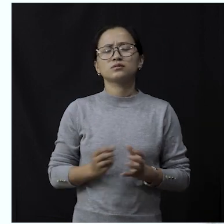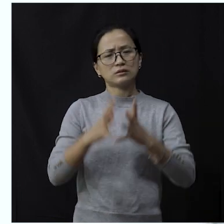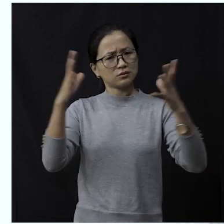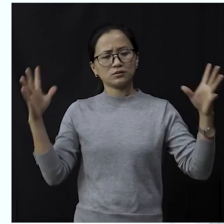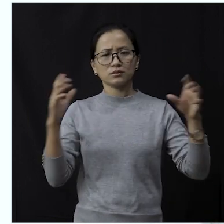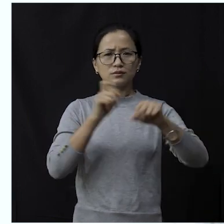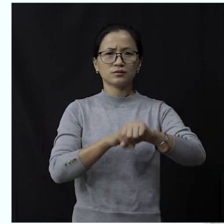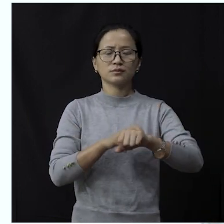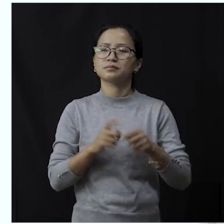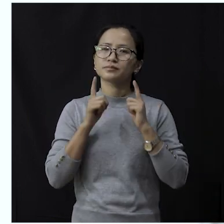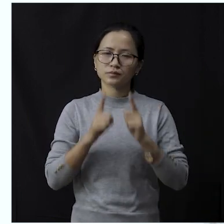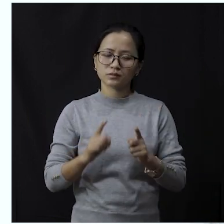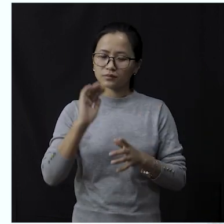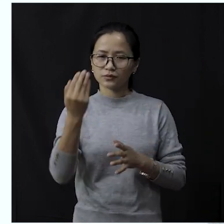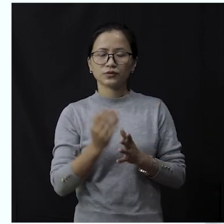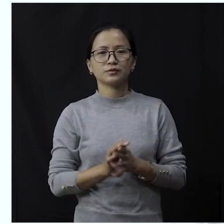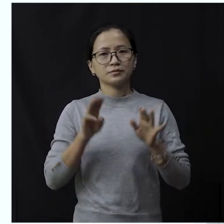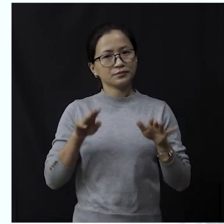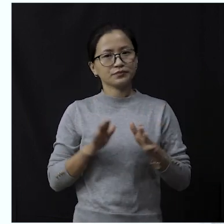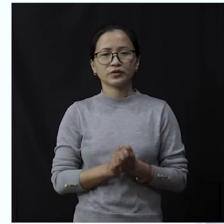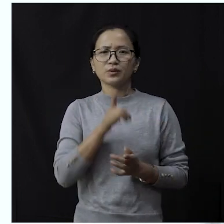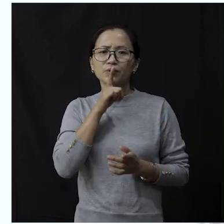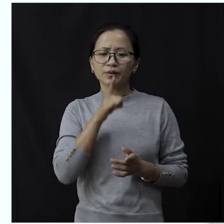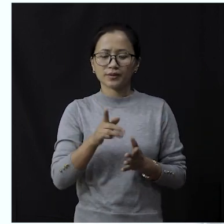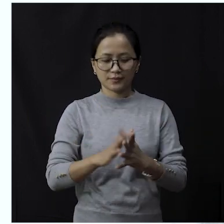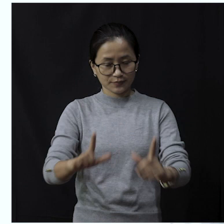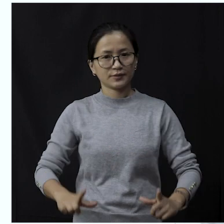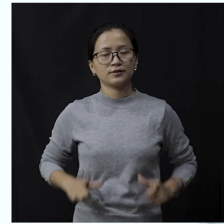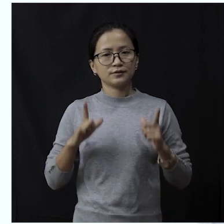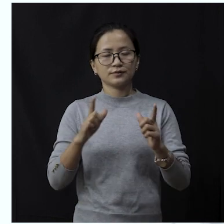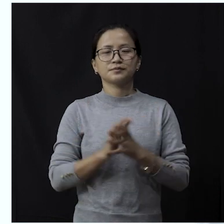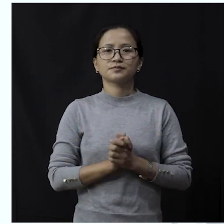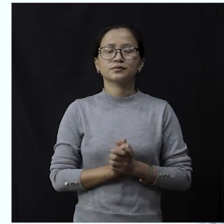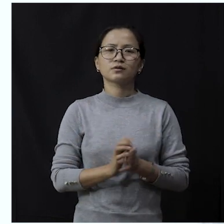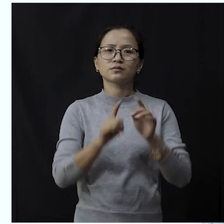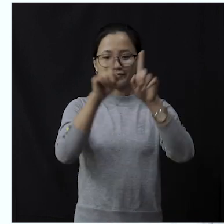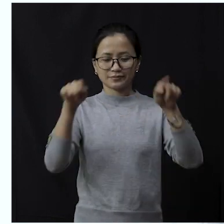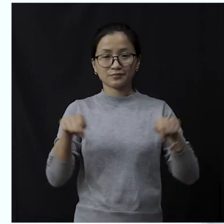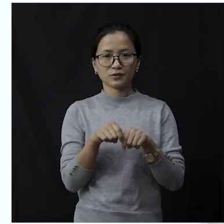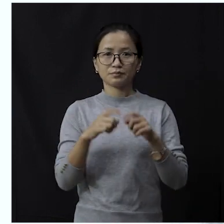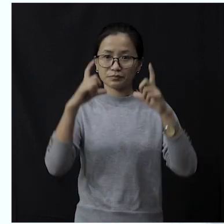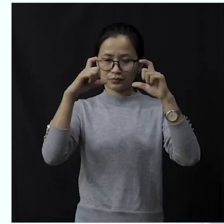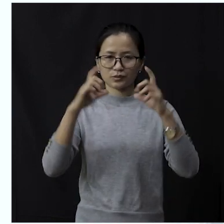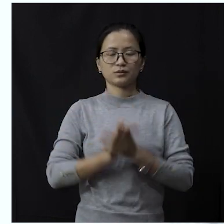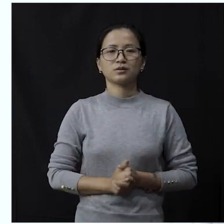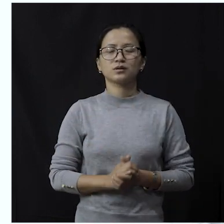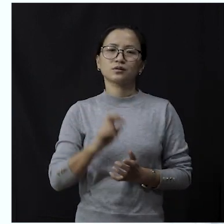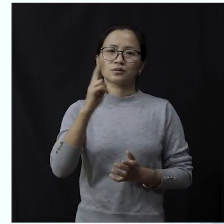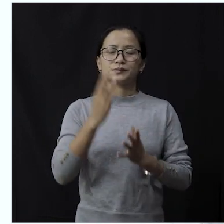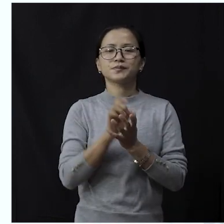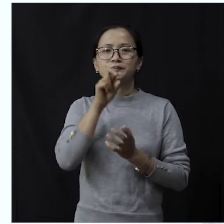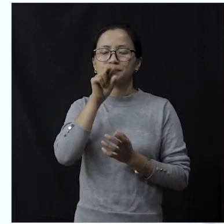lot of time, but some of you might not have seen in real life or even in the picture. So these are two hornbills. We are going